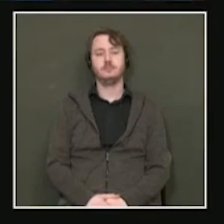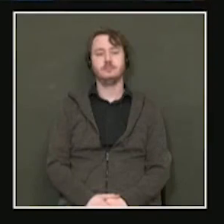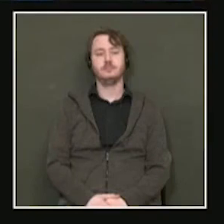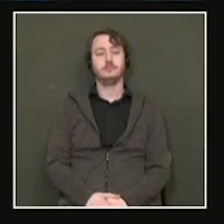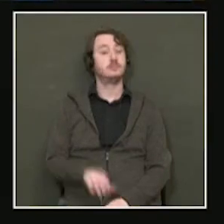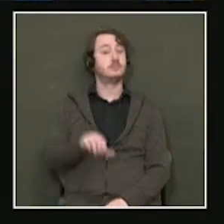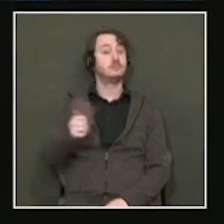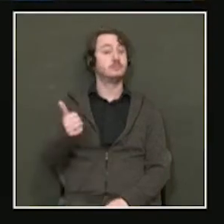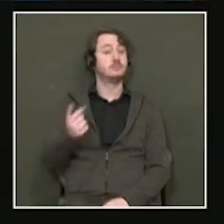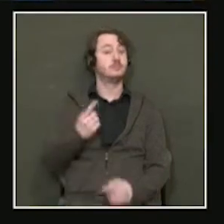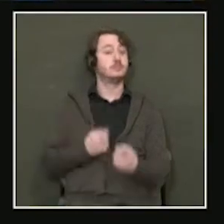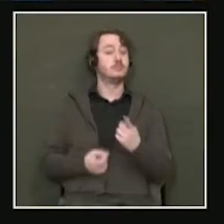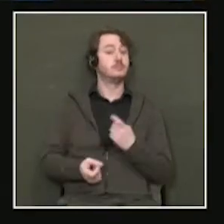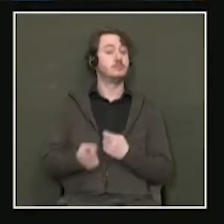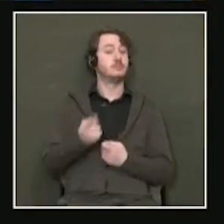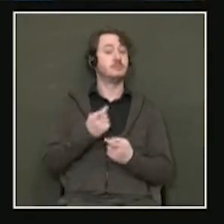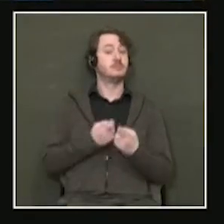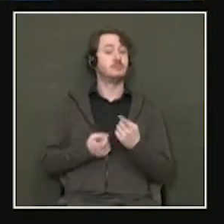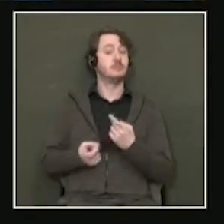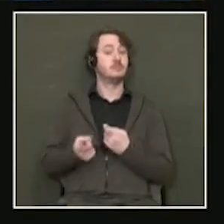Any other questions from the media?